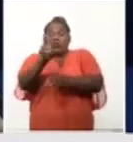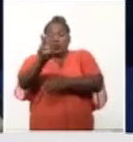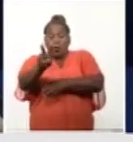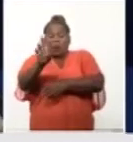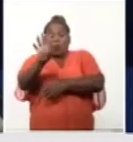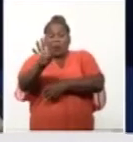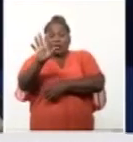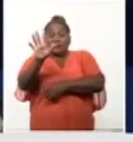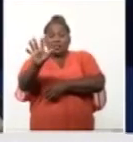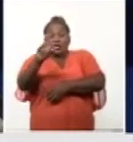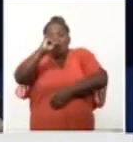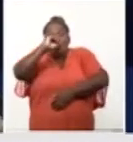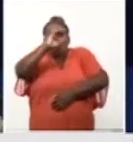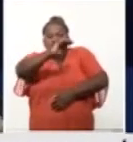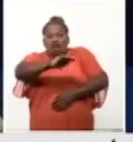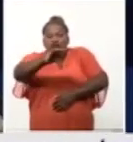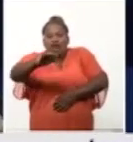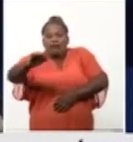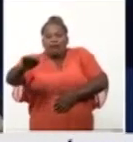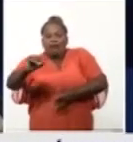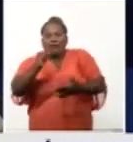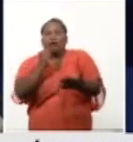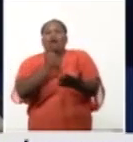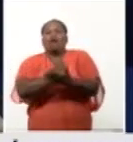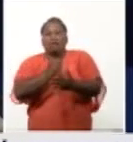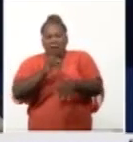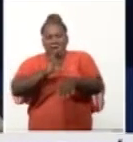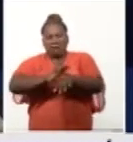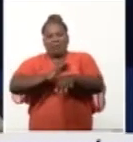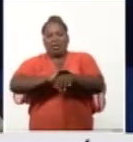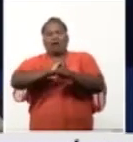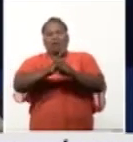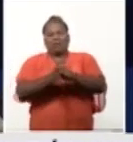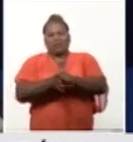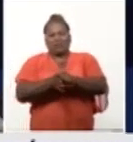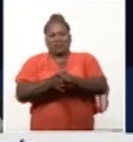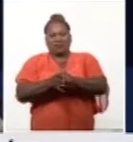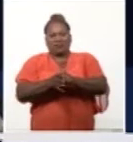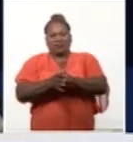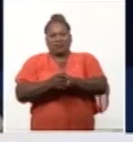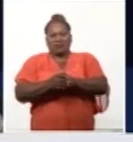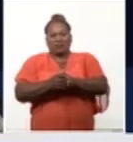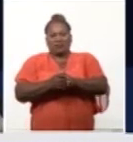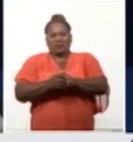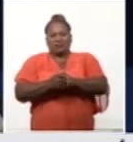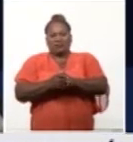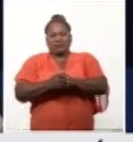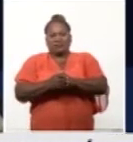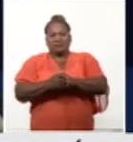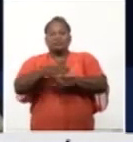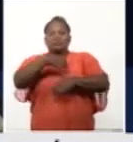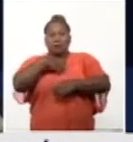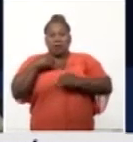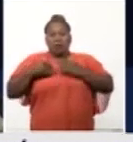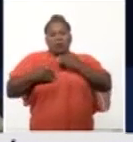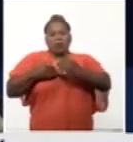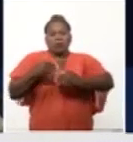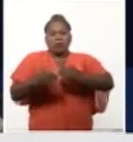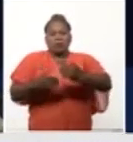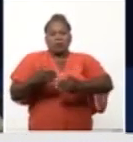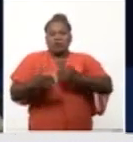and 245 children have been diagnosed with the disease in the